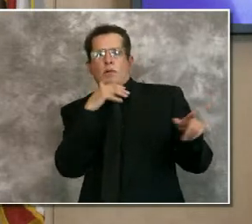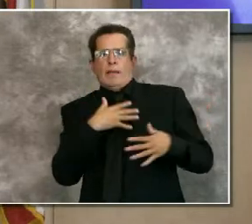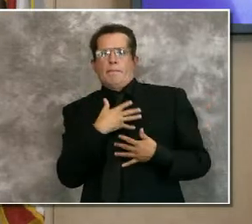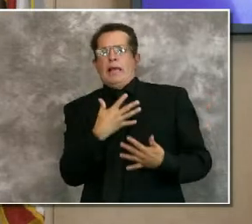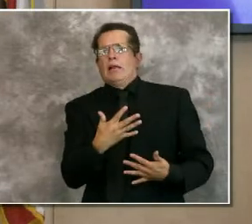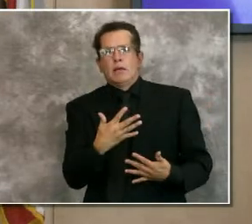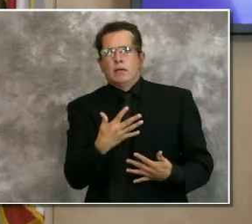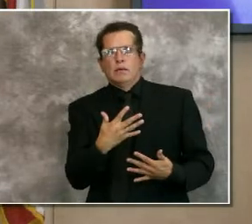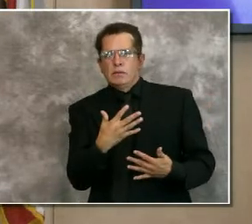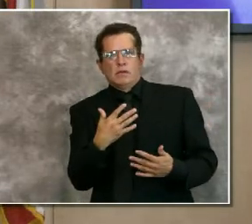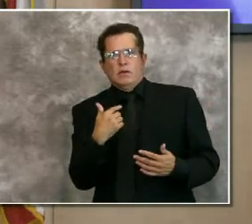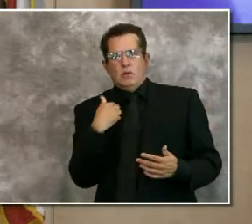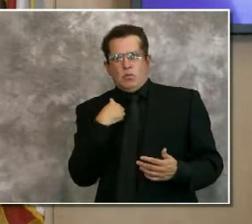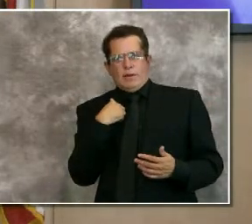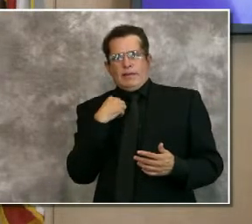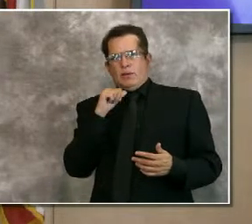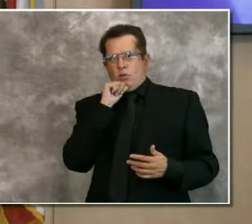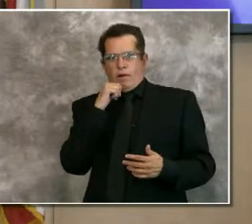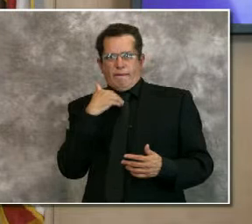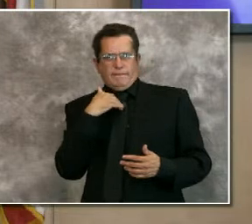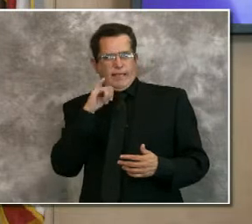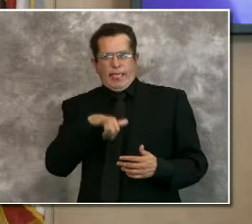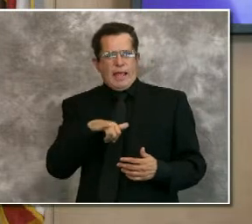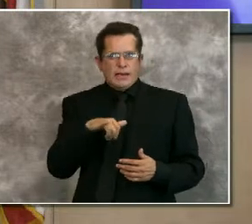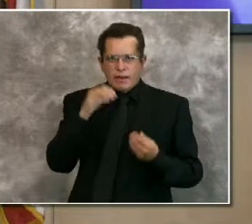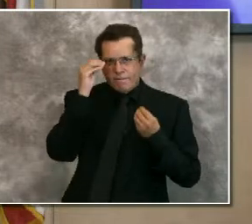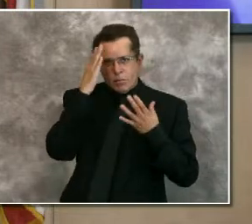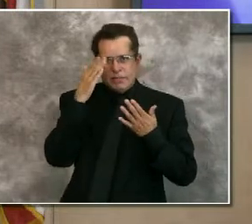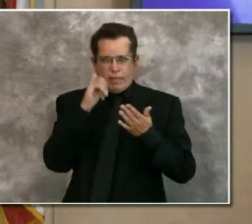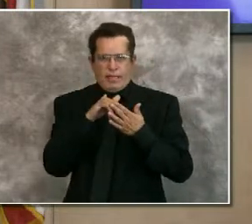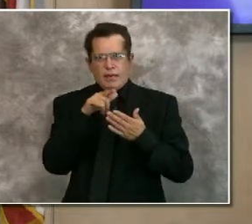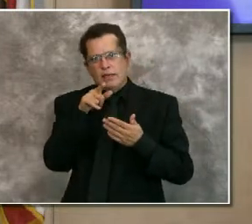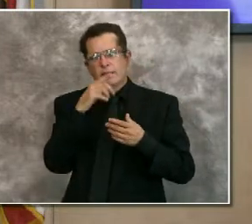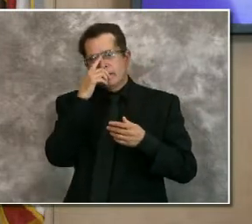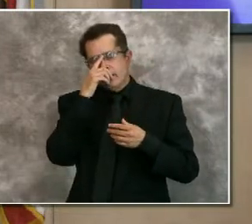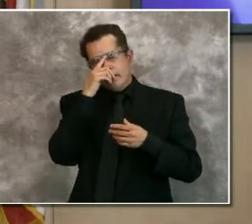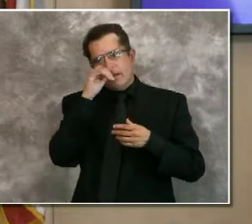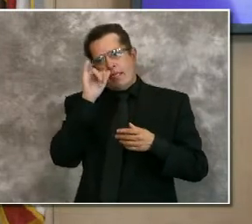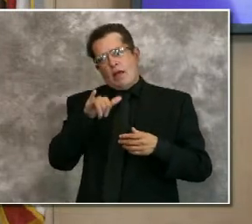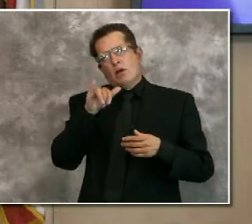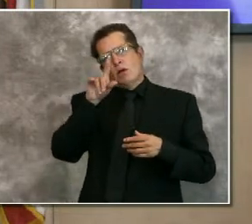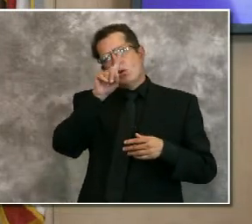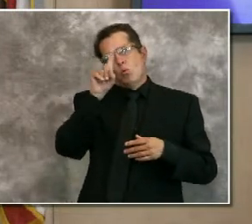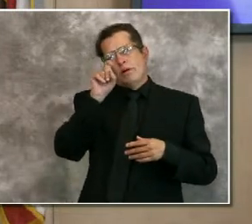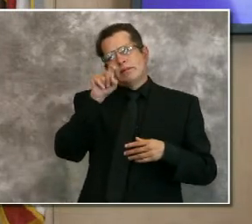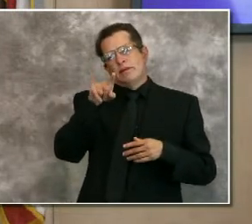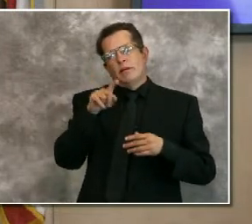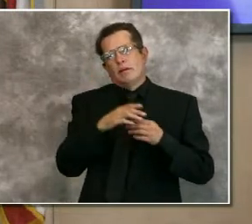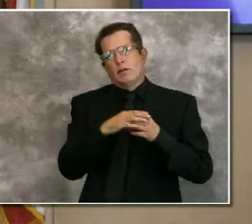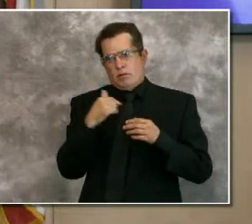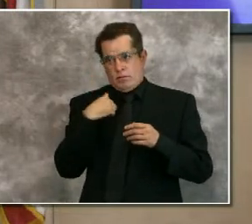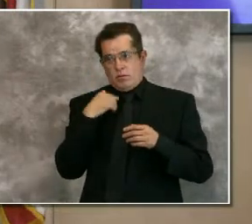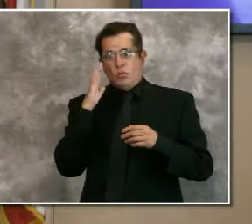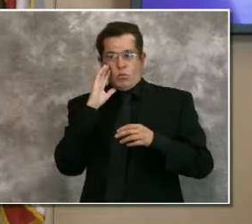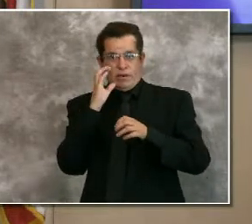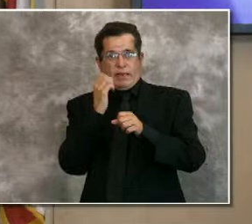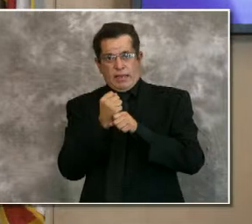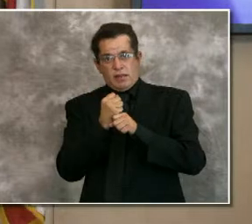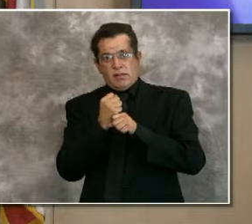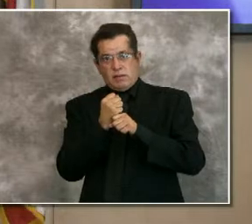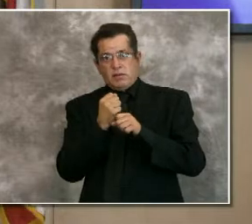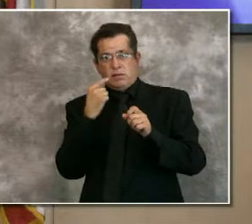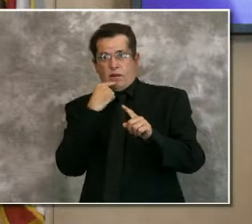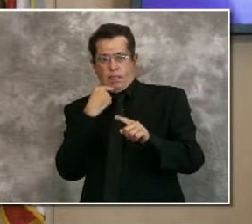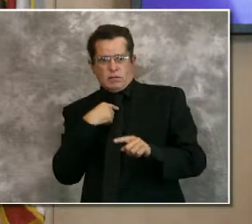contact information. I think actually it's a sort of a nuanced question. We often will get great information